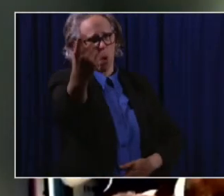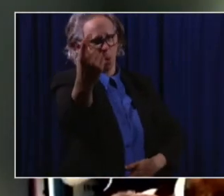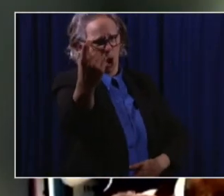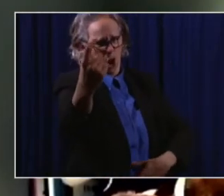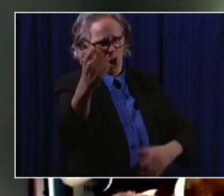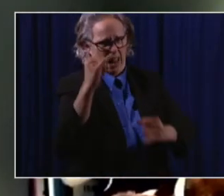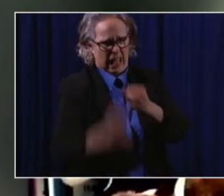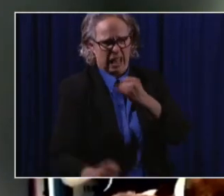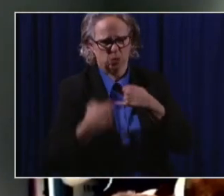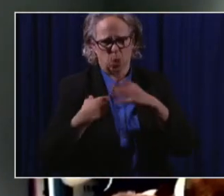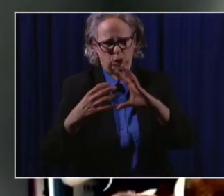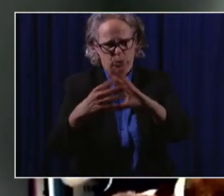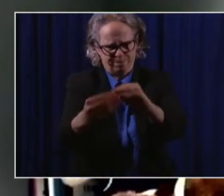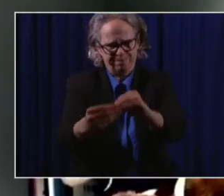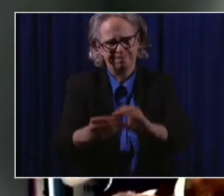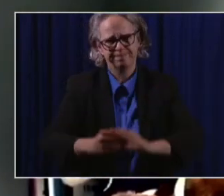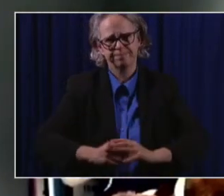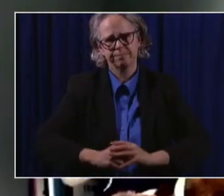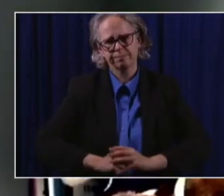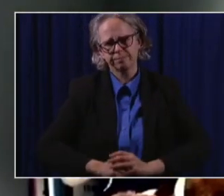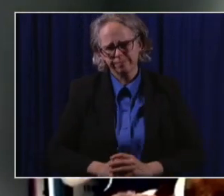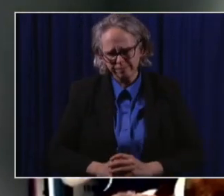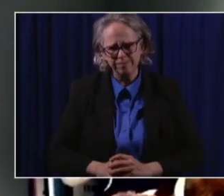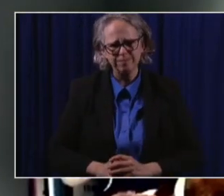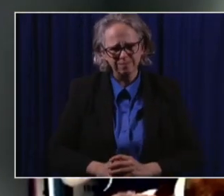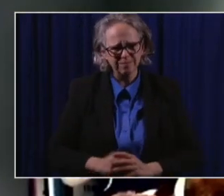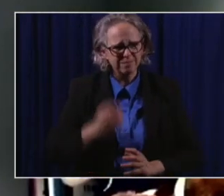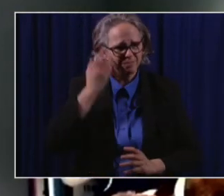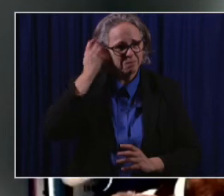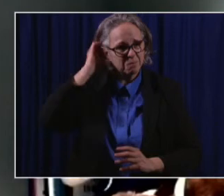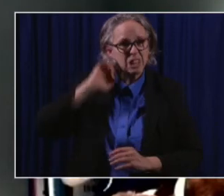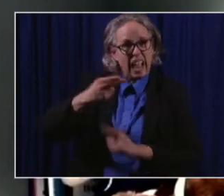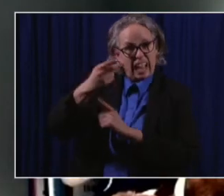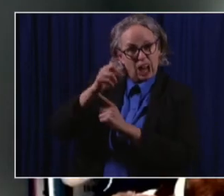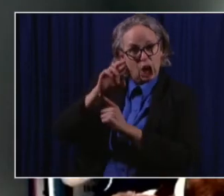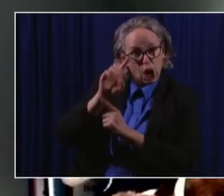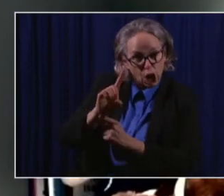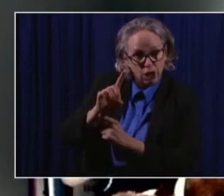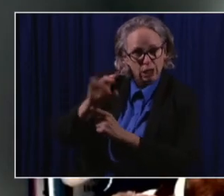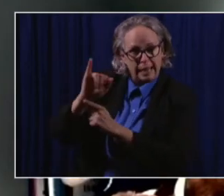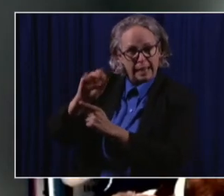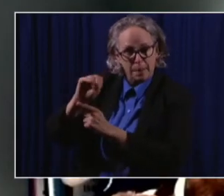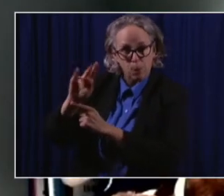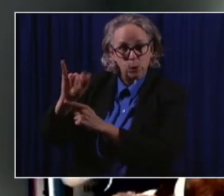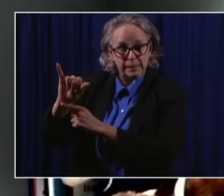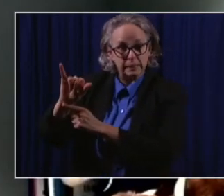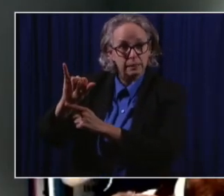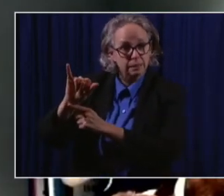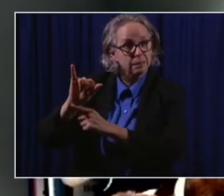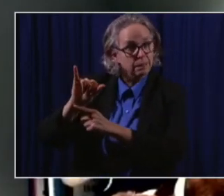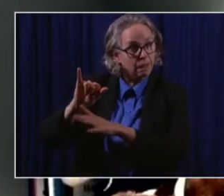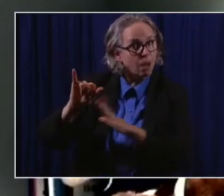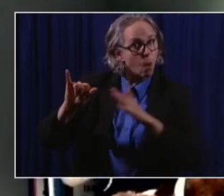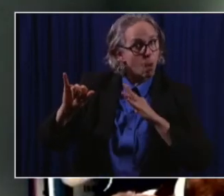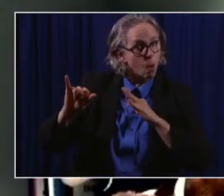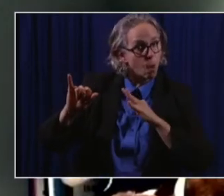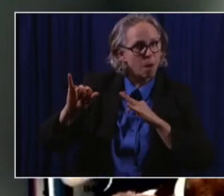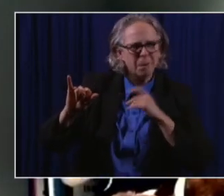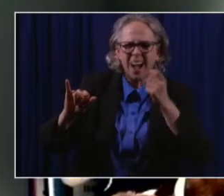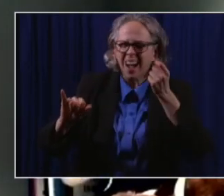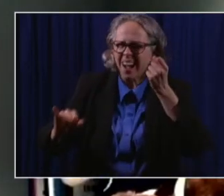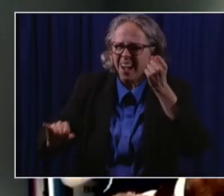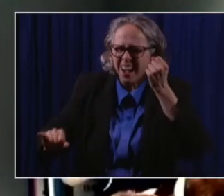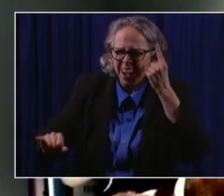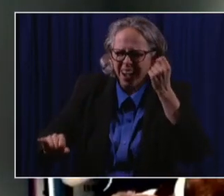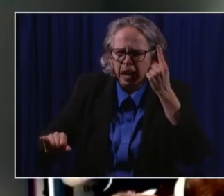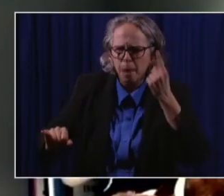is herd immunity is sort of a good thing, but herd immunity really is more defined in our standards, is